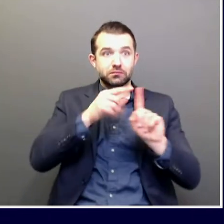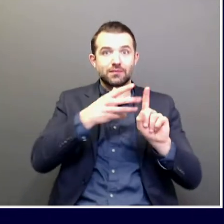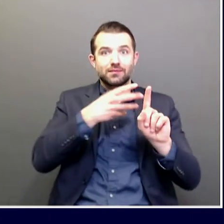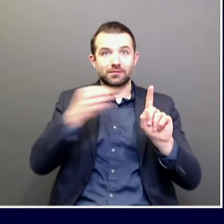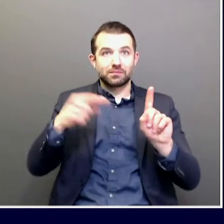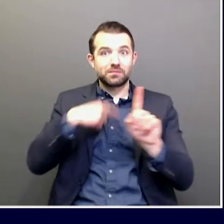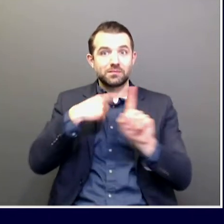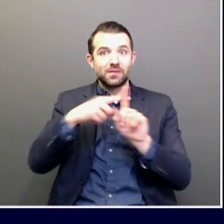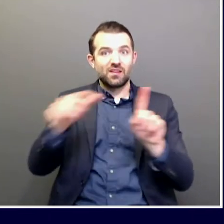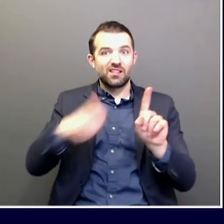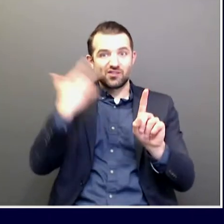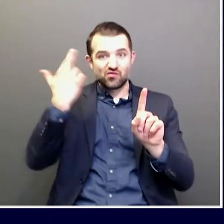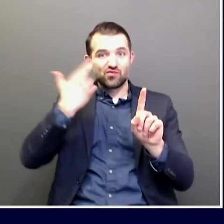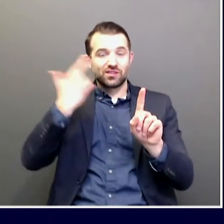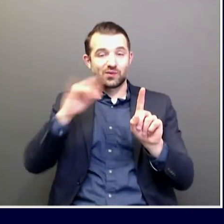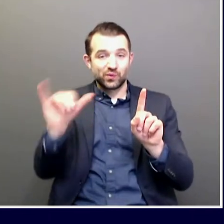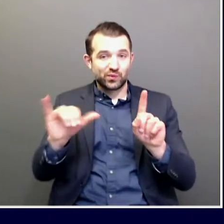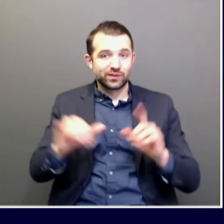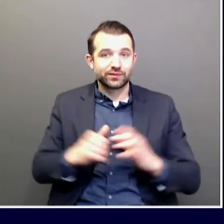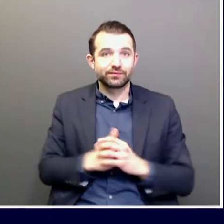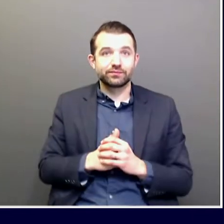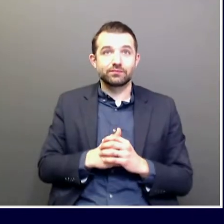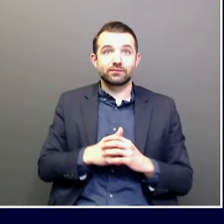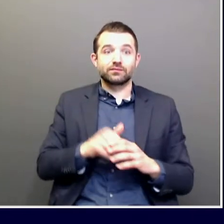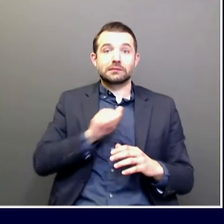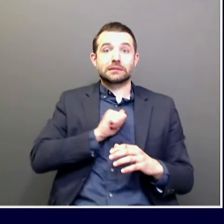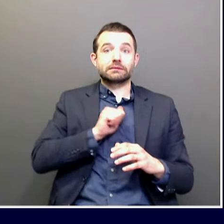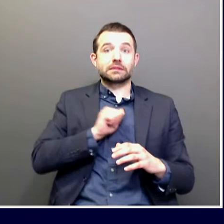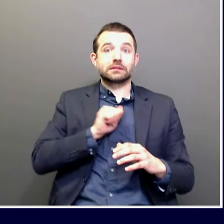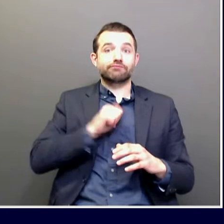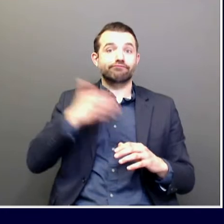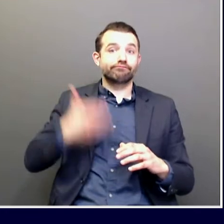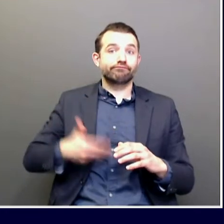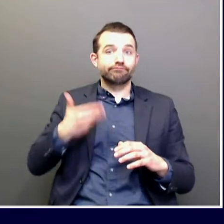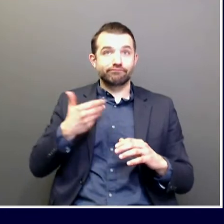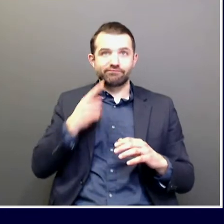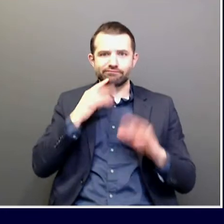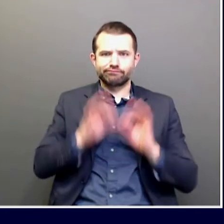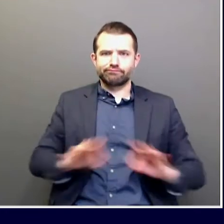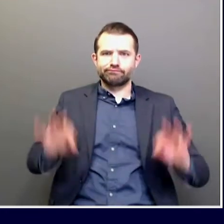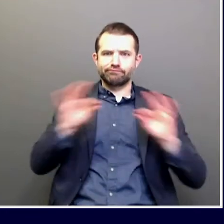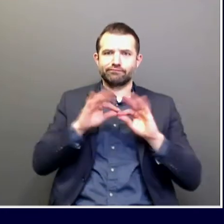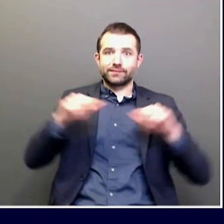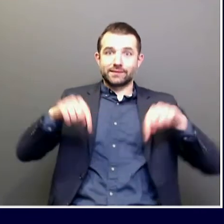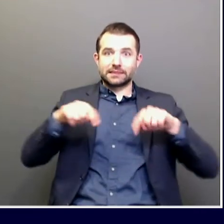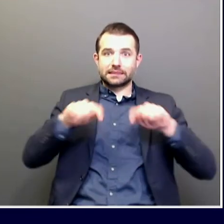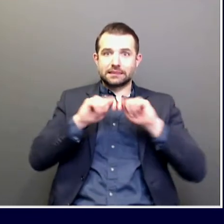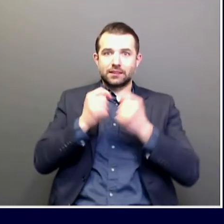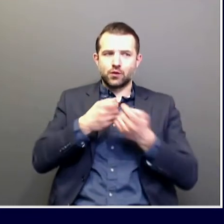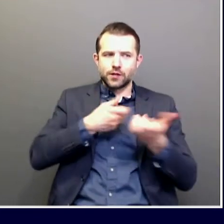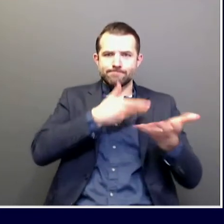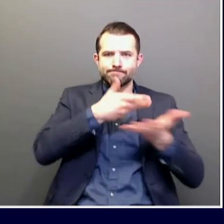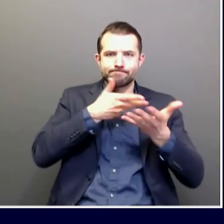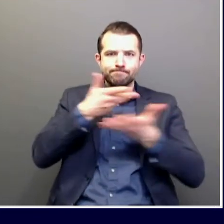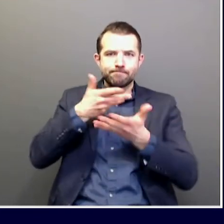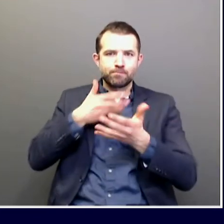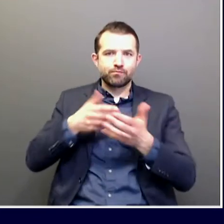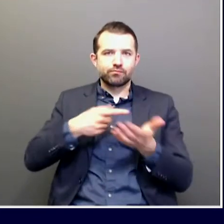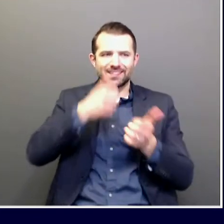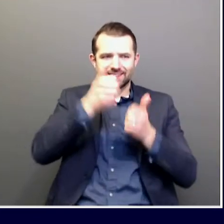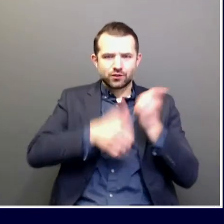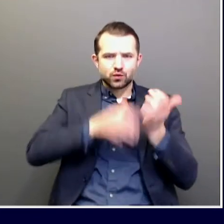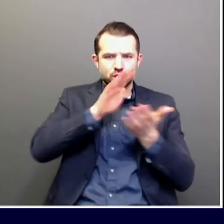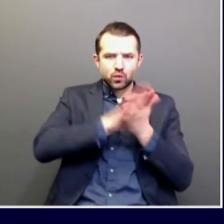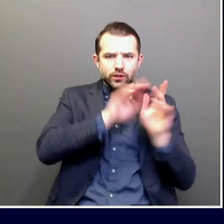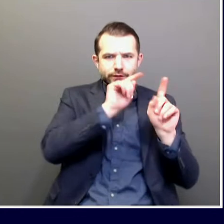in emails from parents of students who have various challenges with their own communication, who find masks to be an